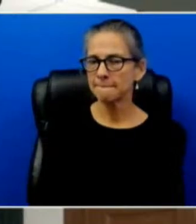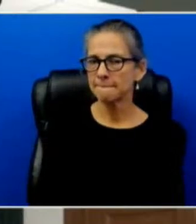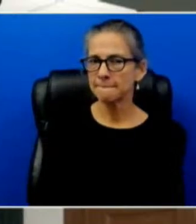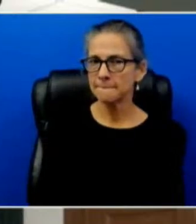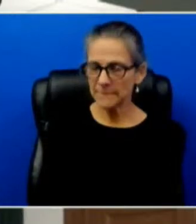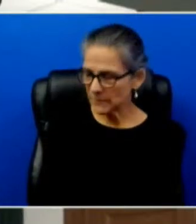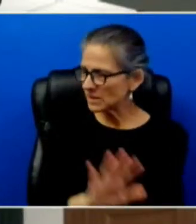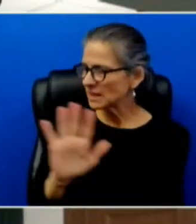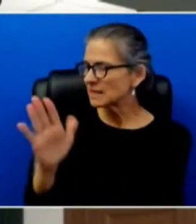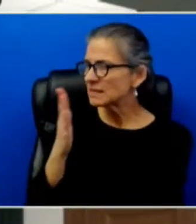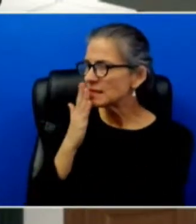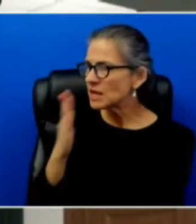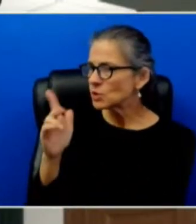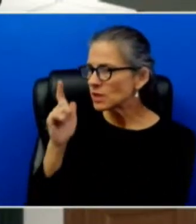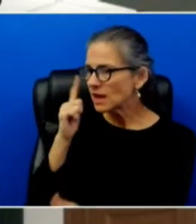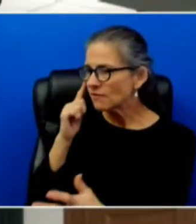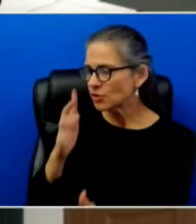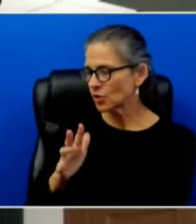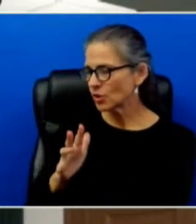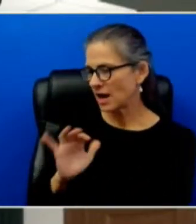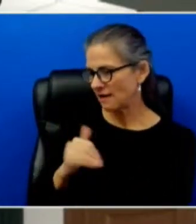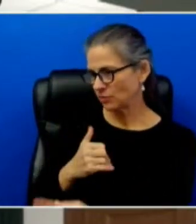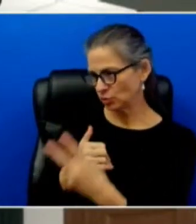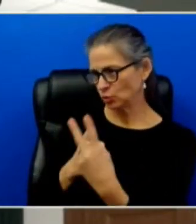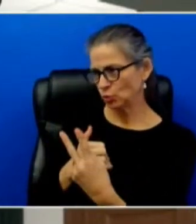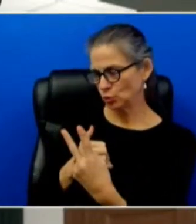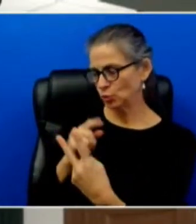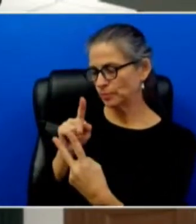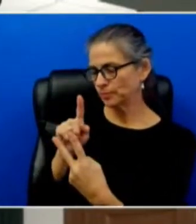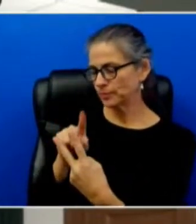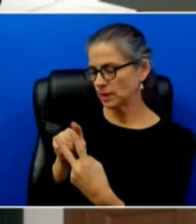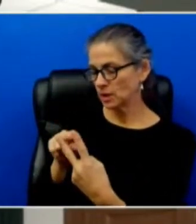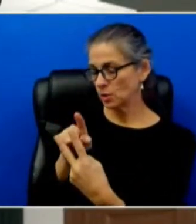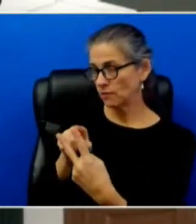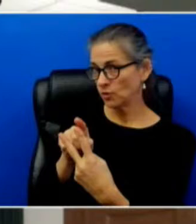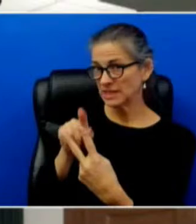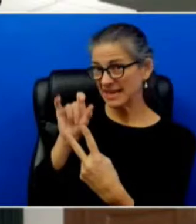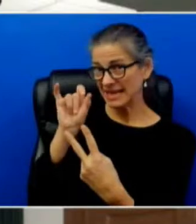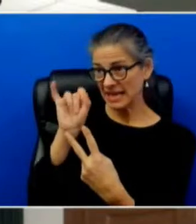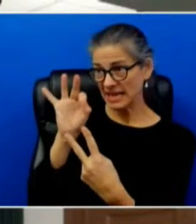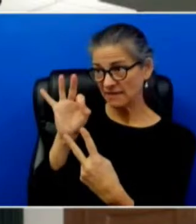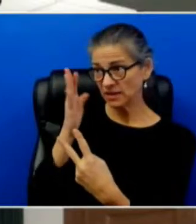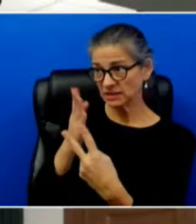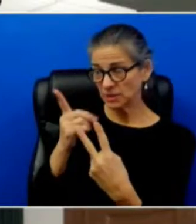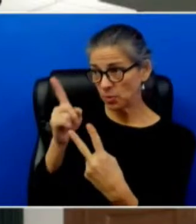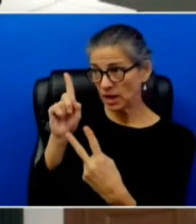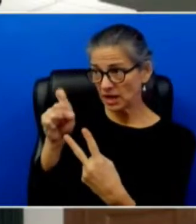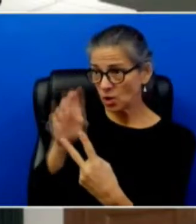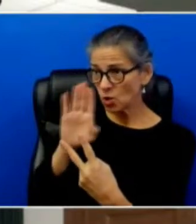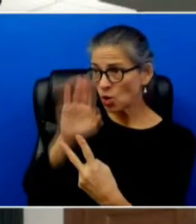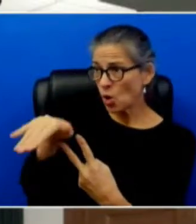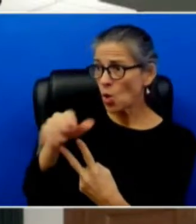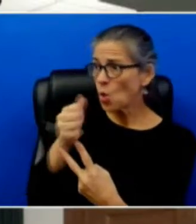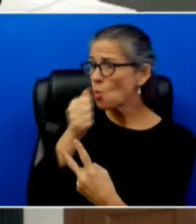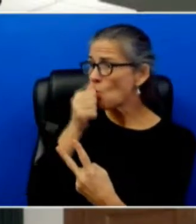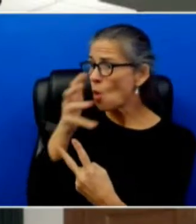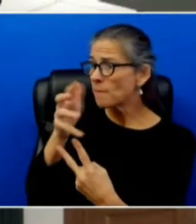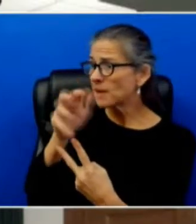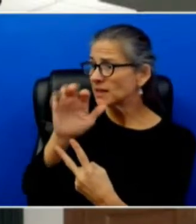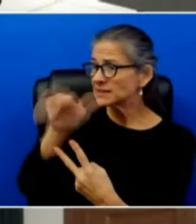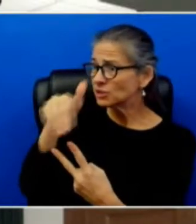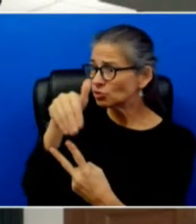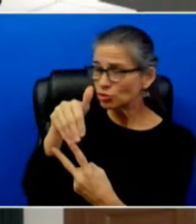Thank you, Governor. I have 2, please. The first is, if someone needs to get to a warming station and they can't get out or don't